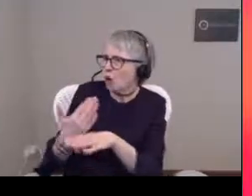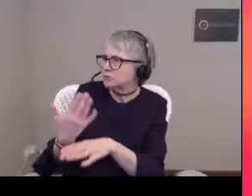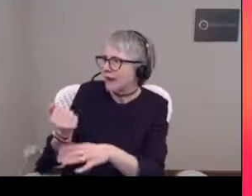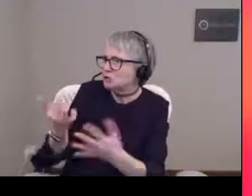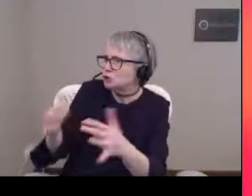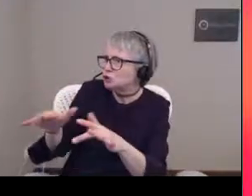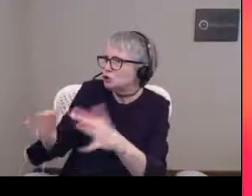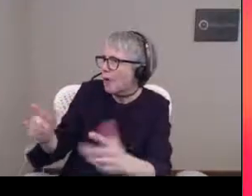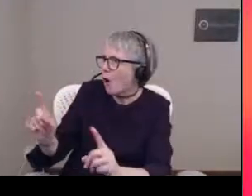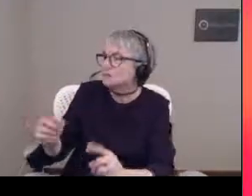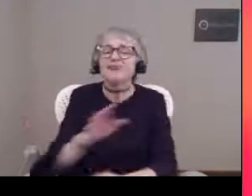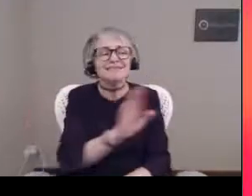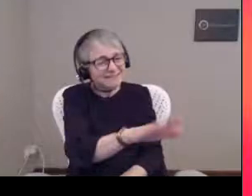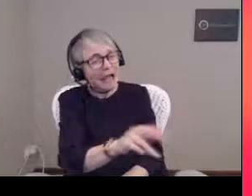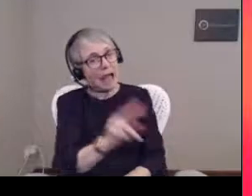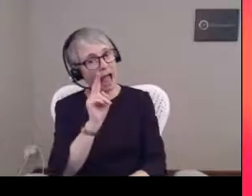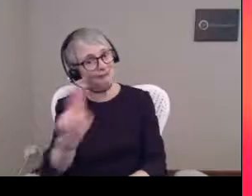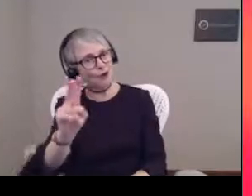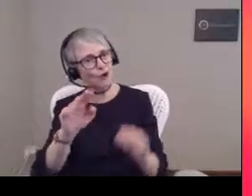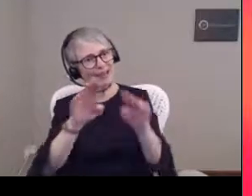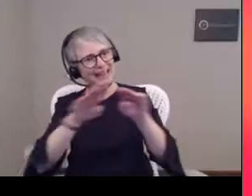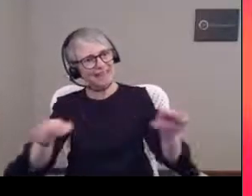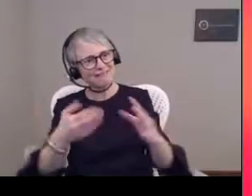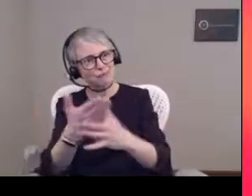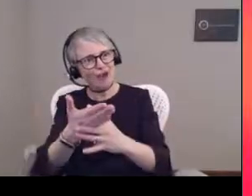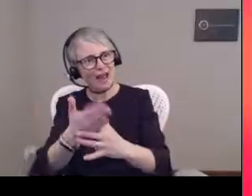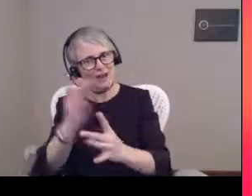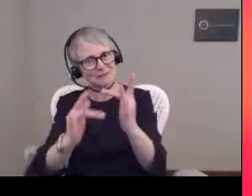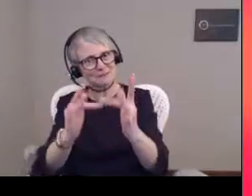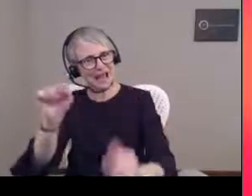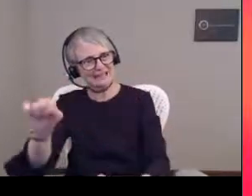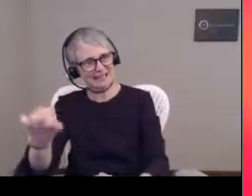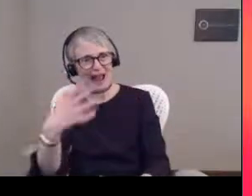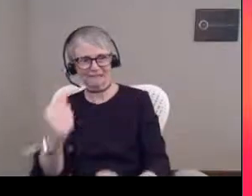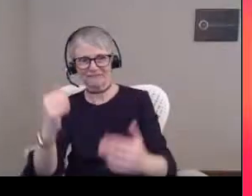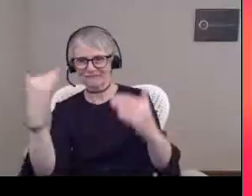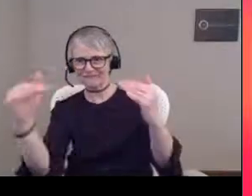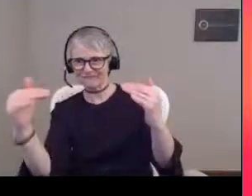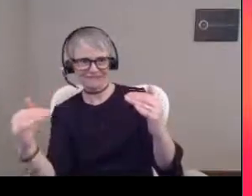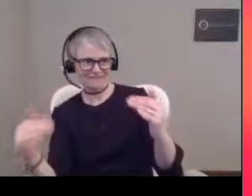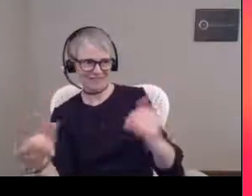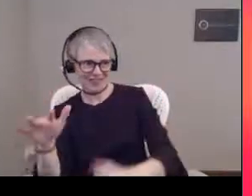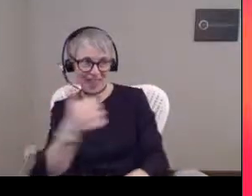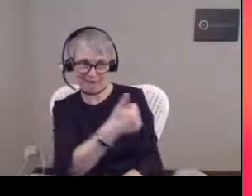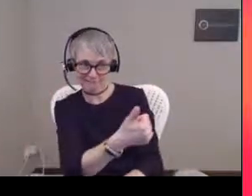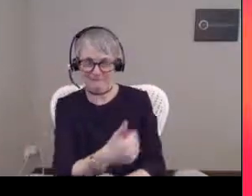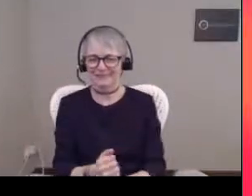ITV icon, and you get straight to the ITV opportunities. Are